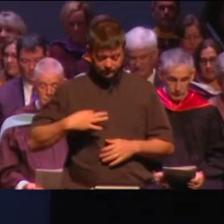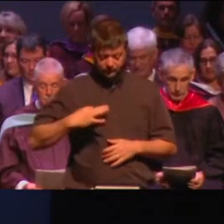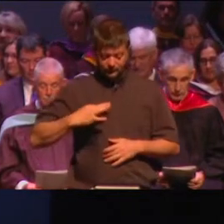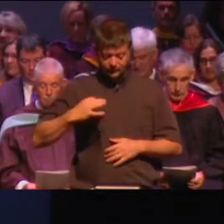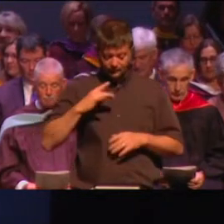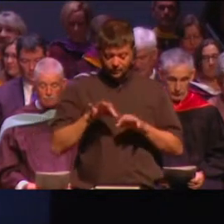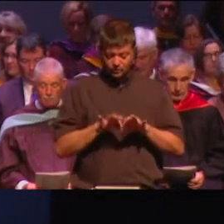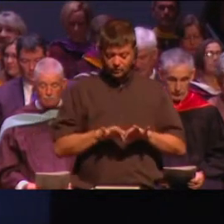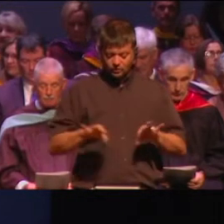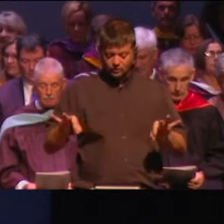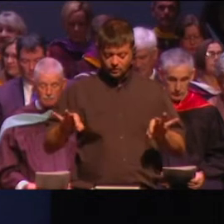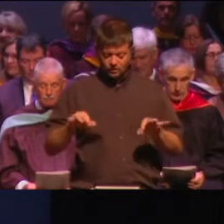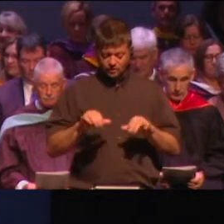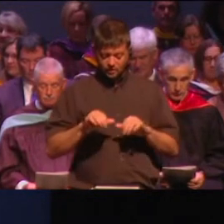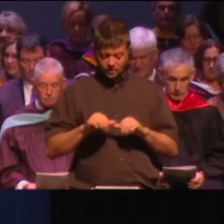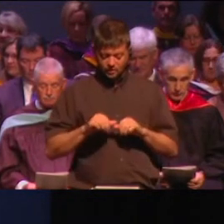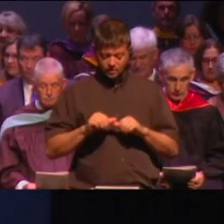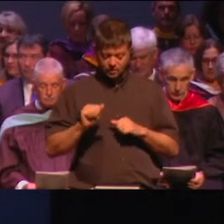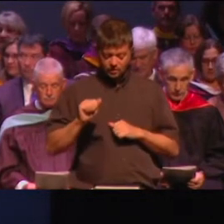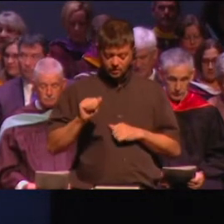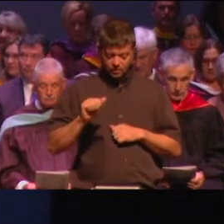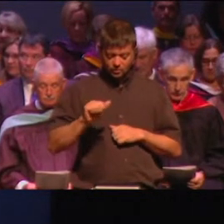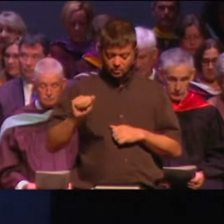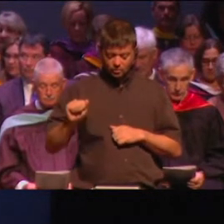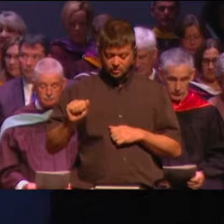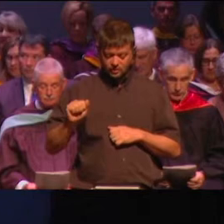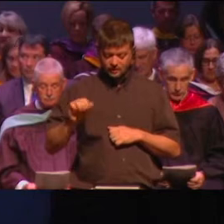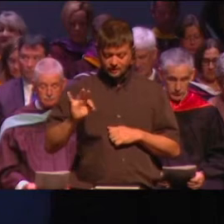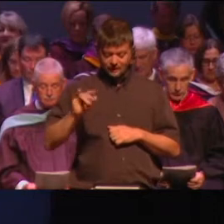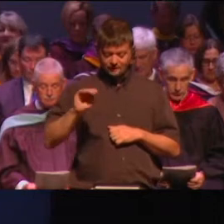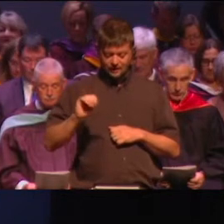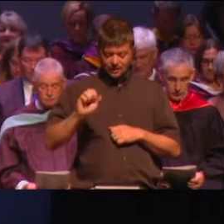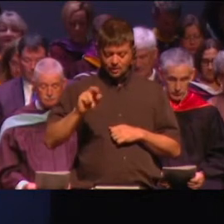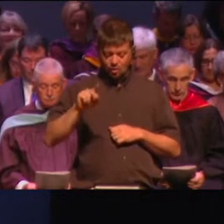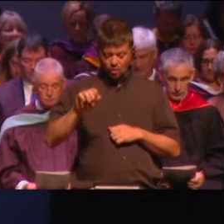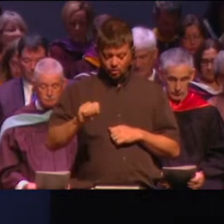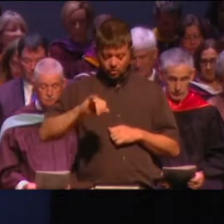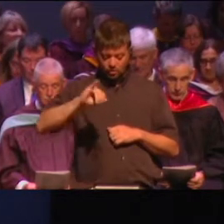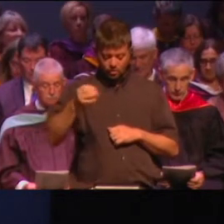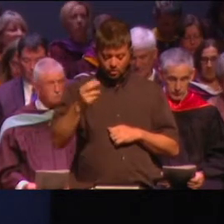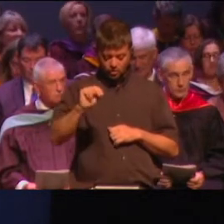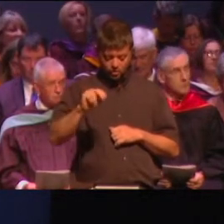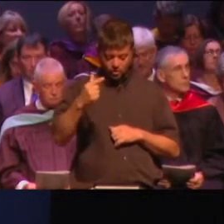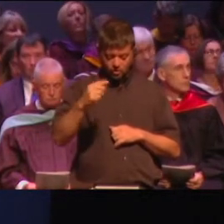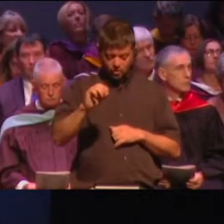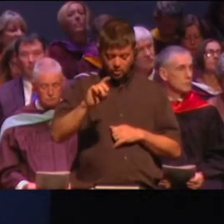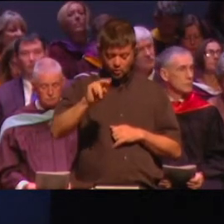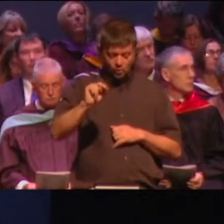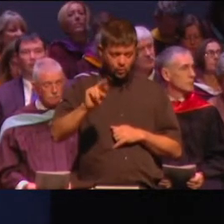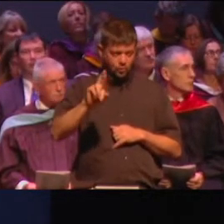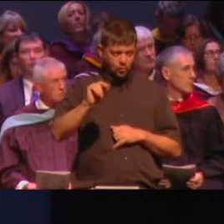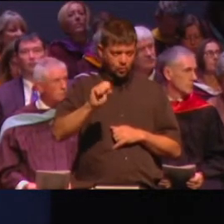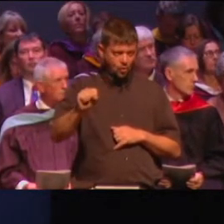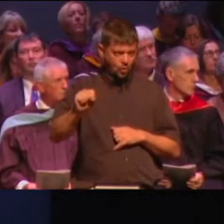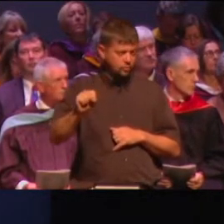Candidate for the degree of Associate in Fine Arts, Art, John Gordon Ross.